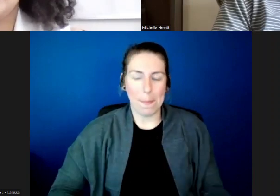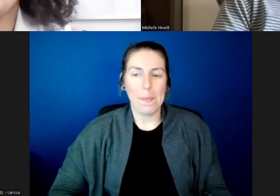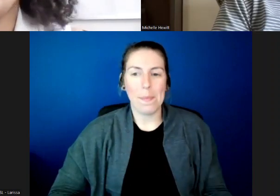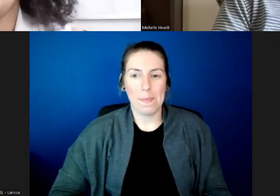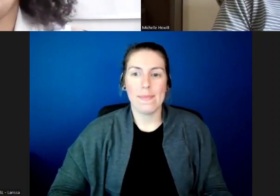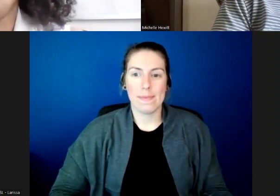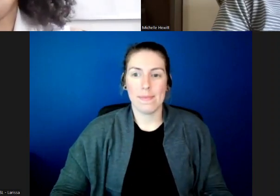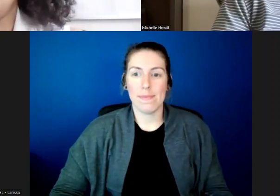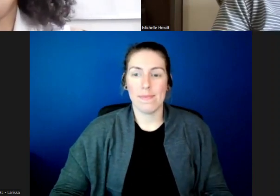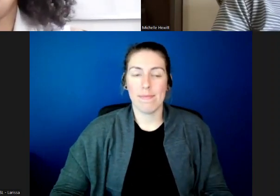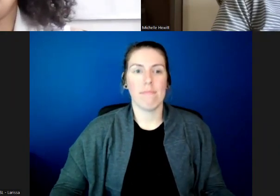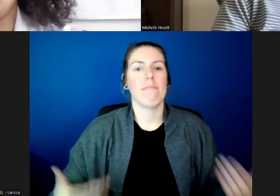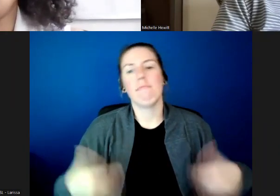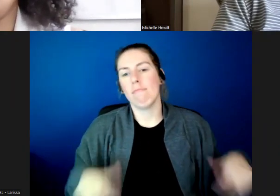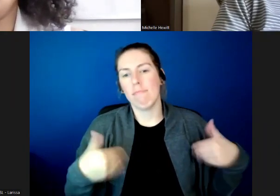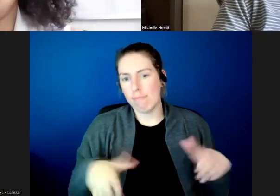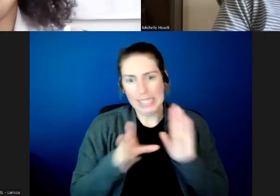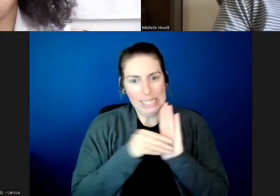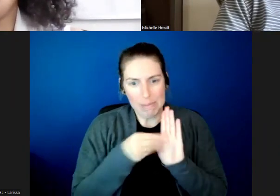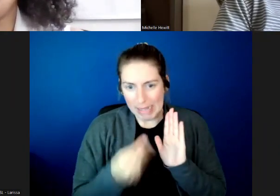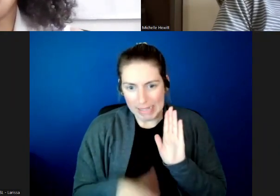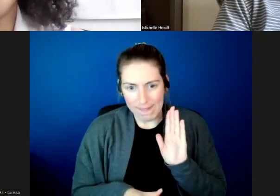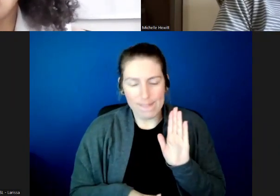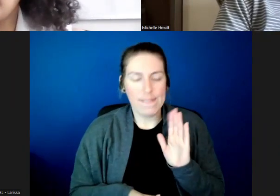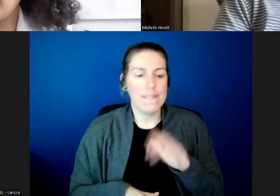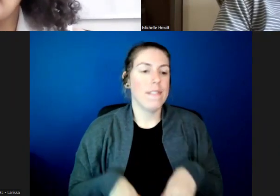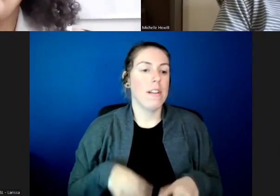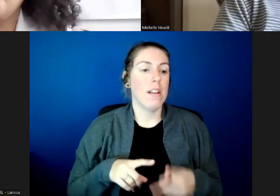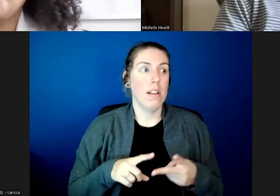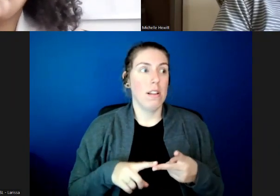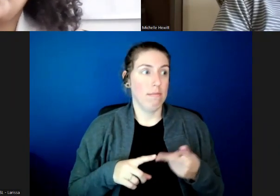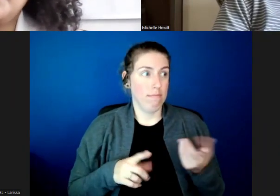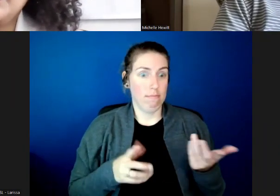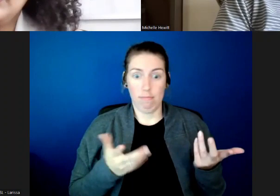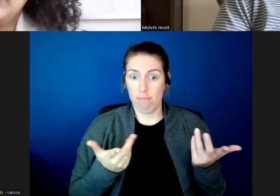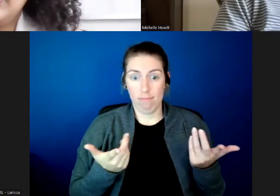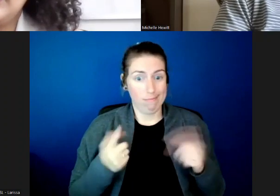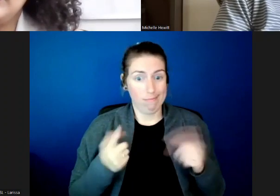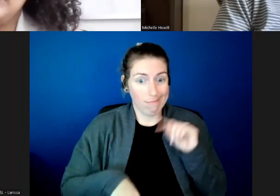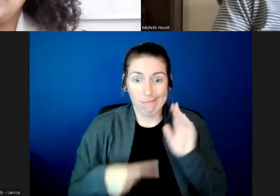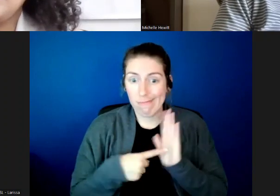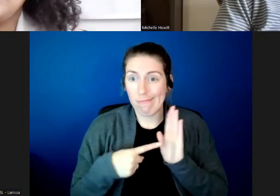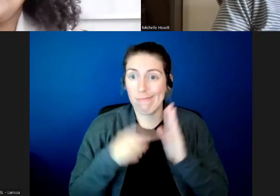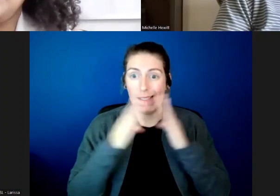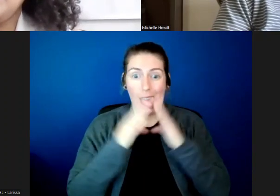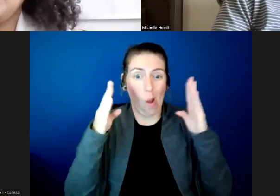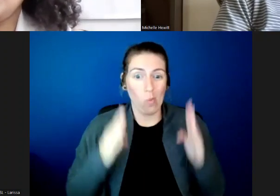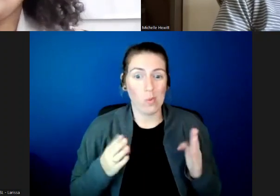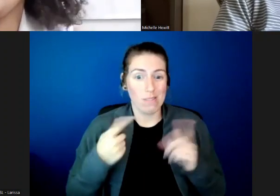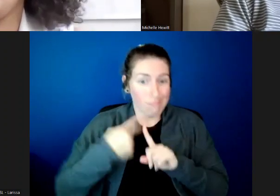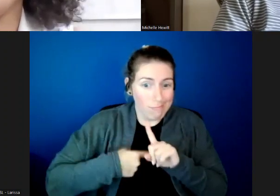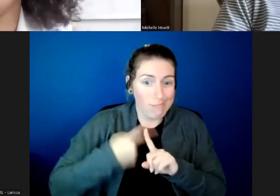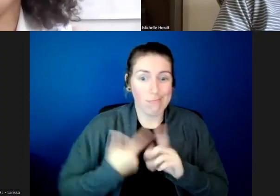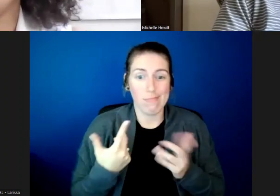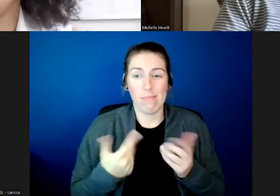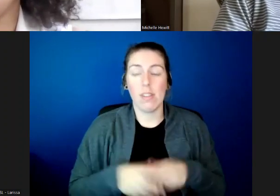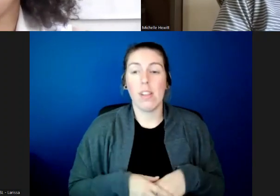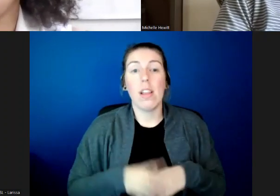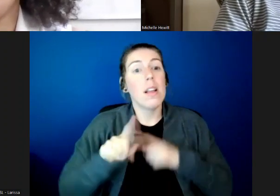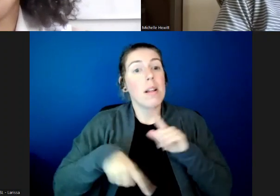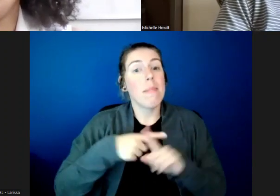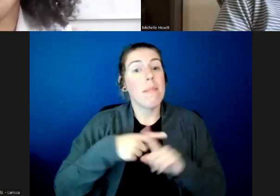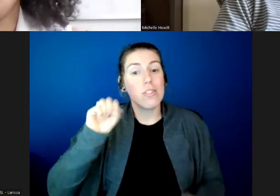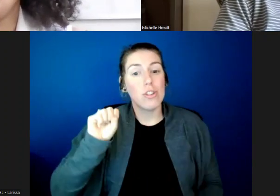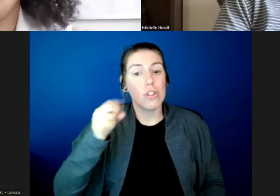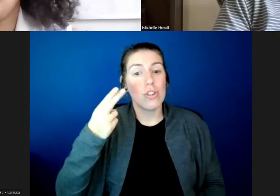how expensive it is, how about the lack of affordable housing, and also the shelter allowance,